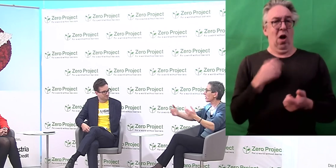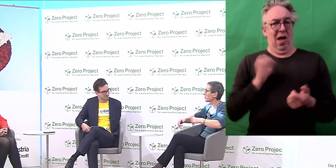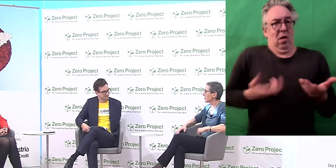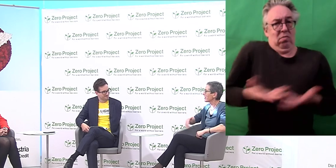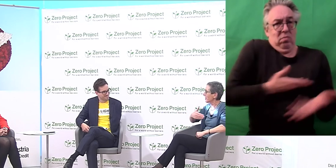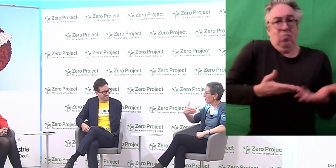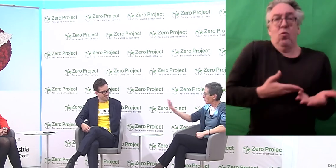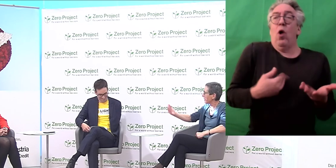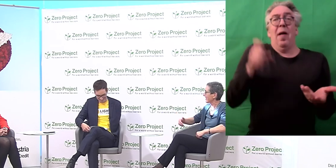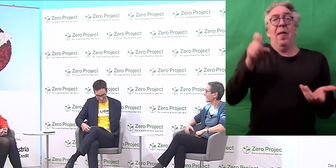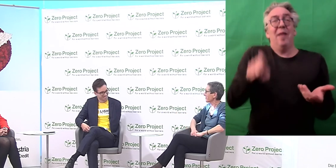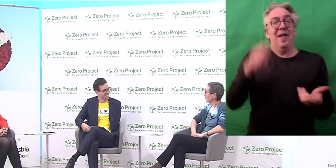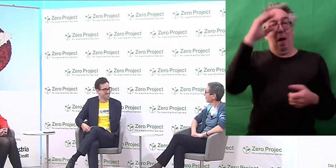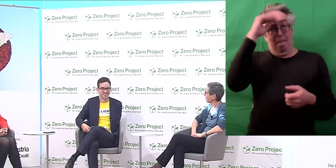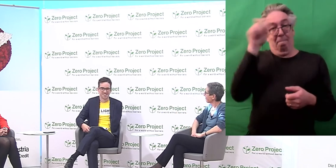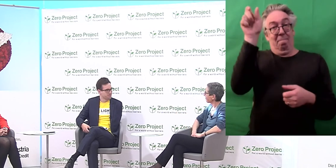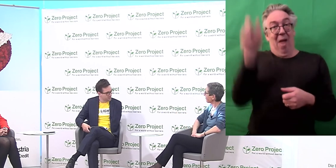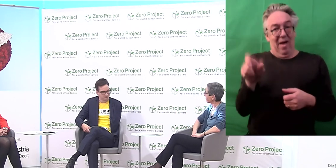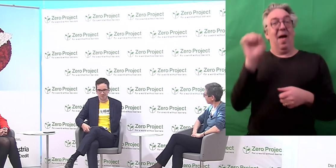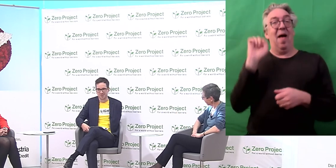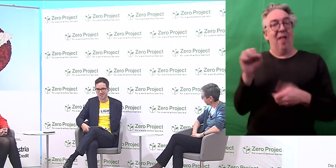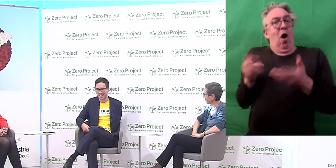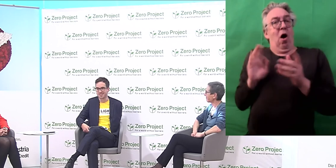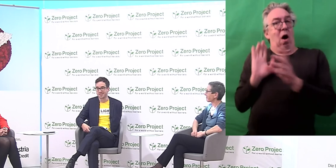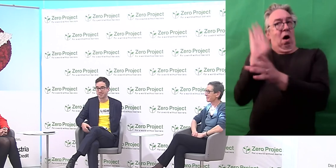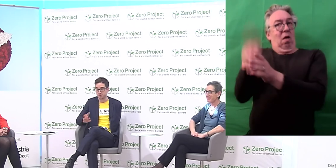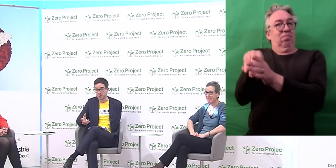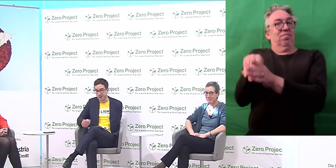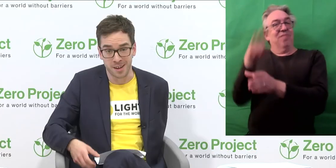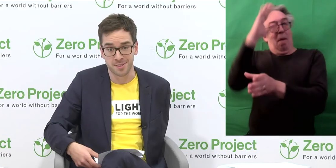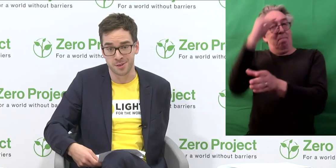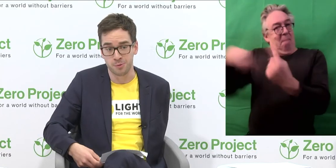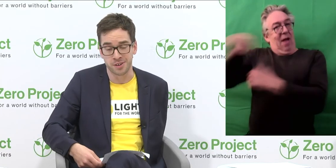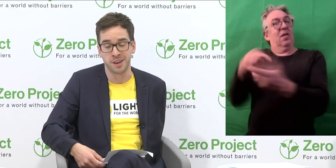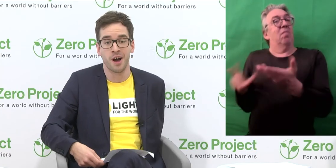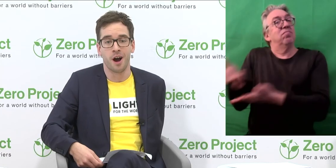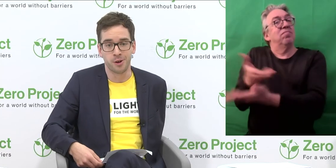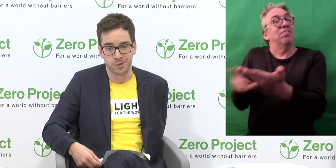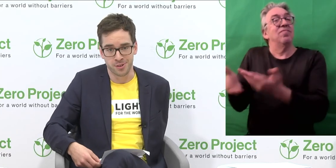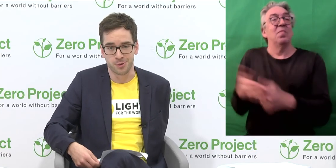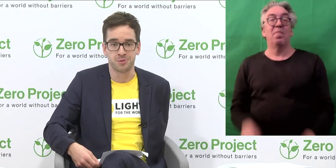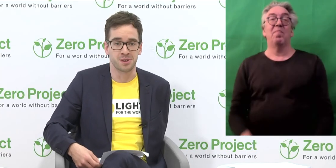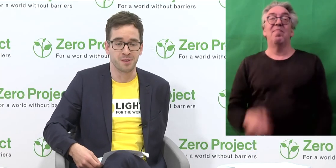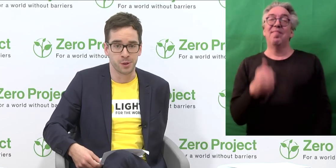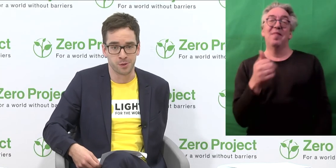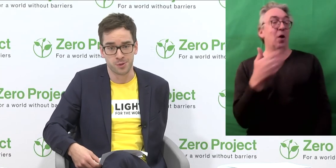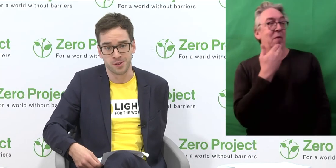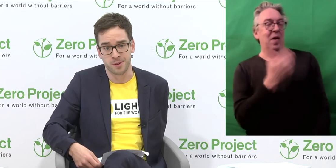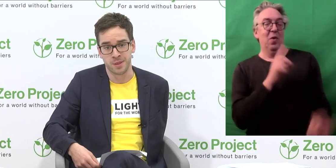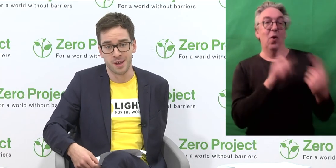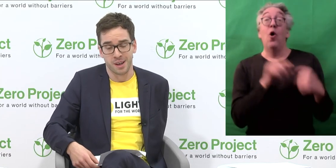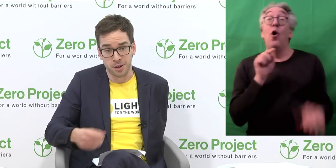that's why you see this diverse panel here. Thank you for that. And we were asked where the audio description